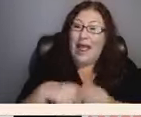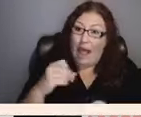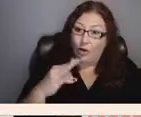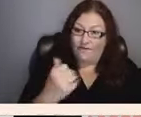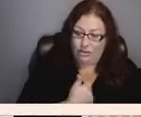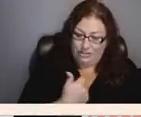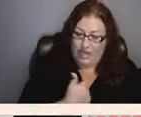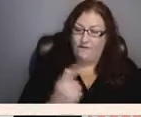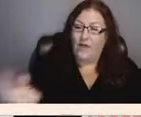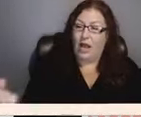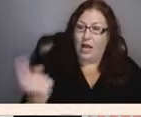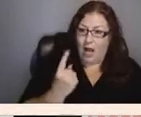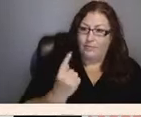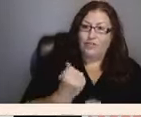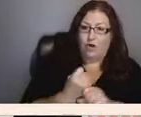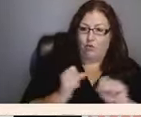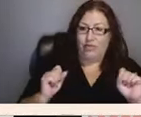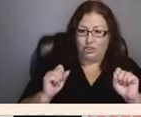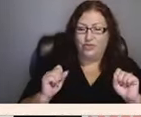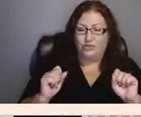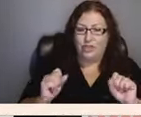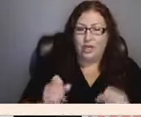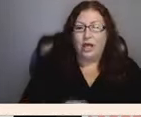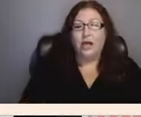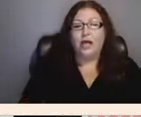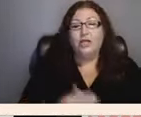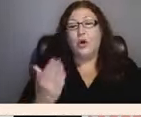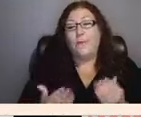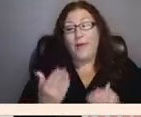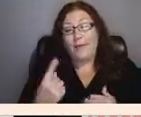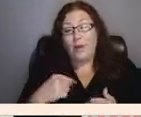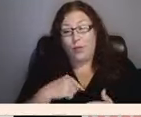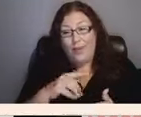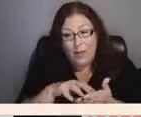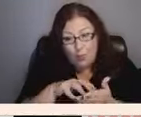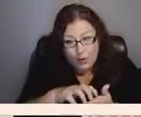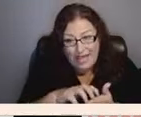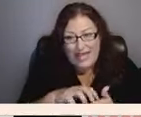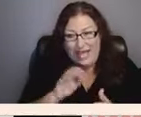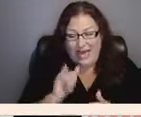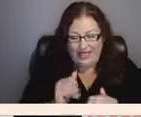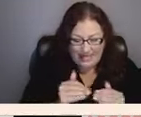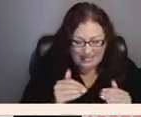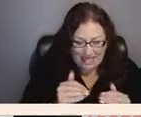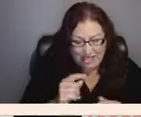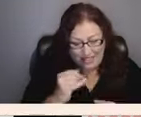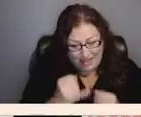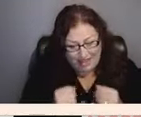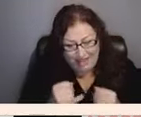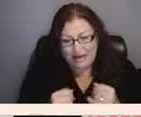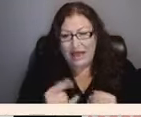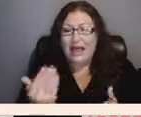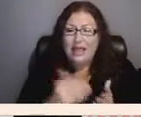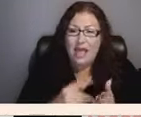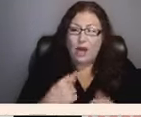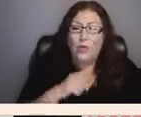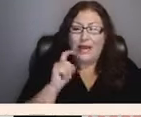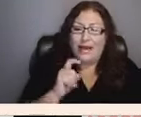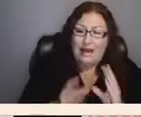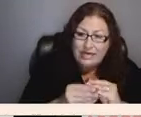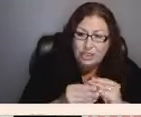and rescues her. So we may be weakened at that stage in the end. And again, we need additional help